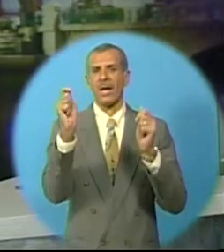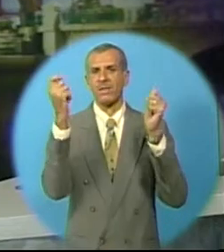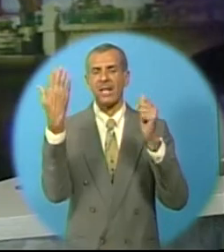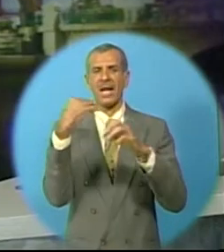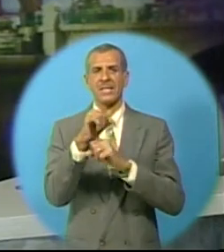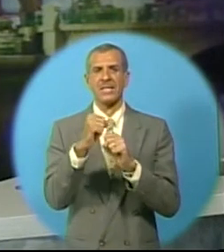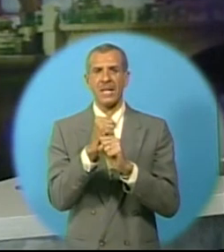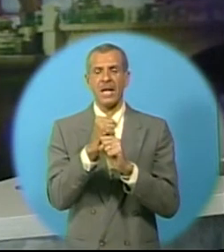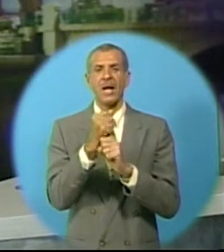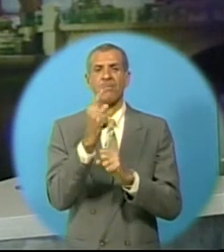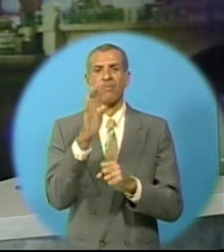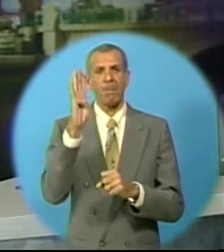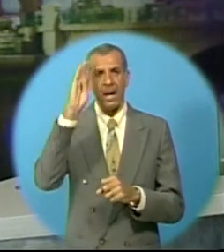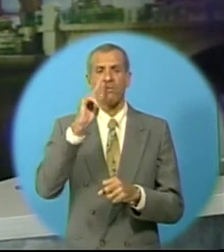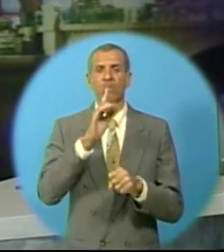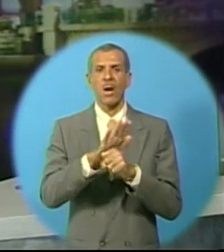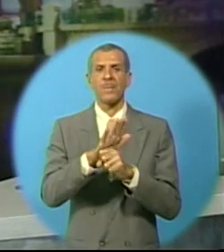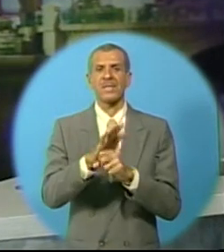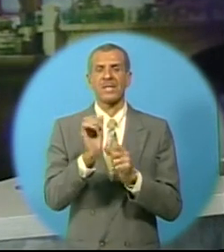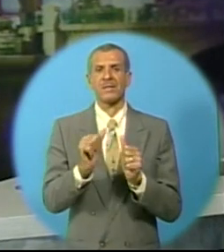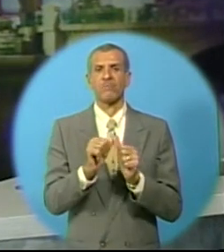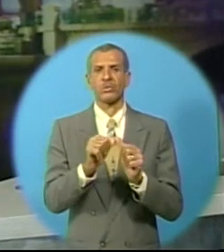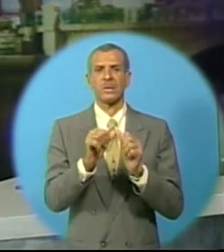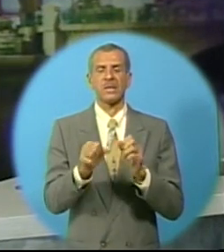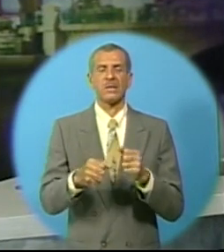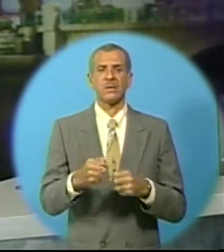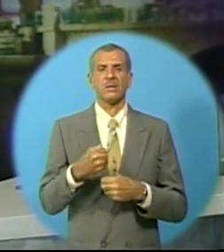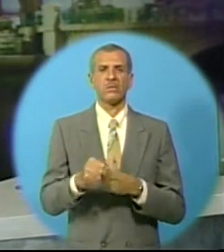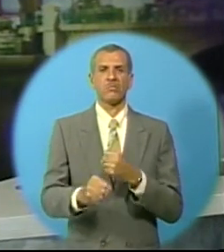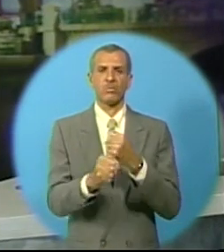last year, Mr. Beyer promised to continue to promote